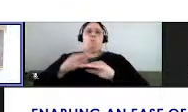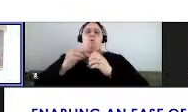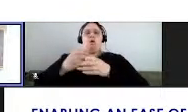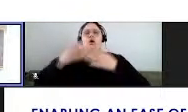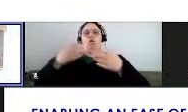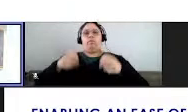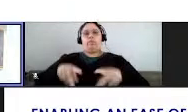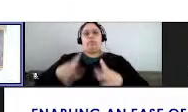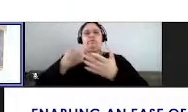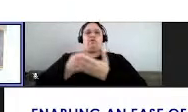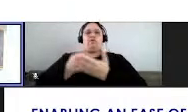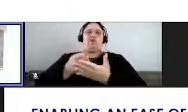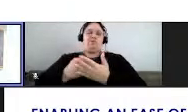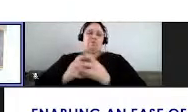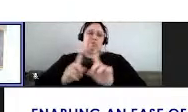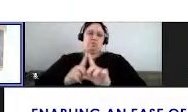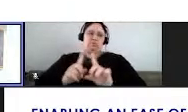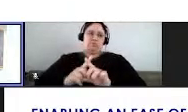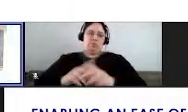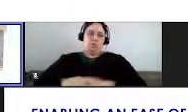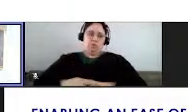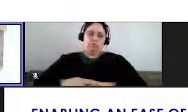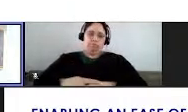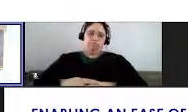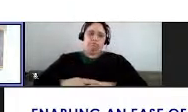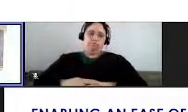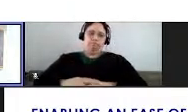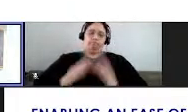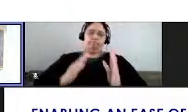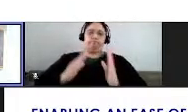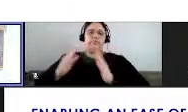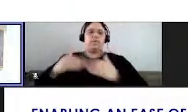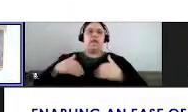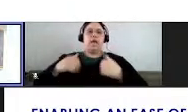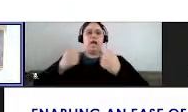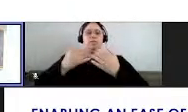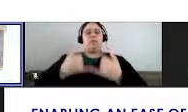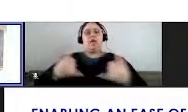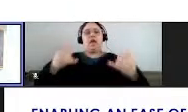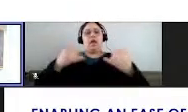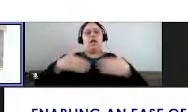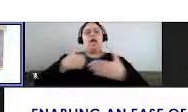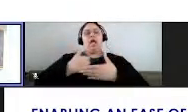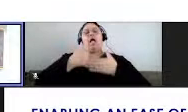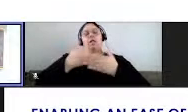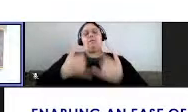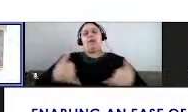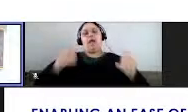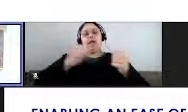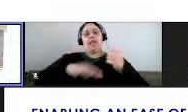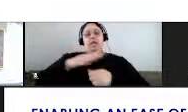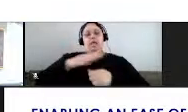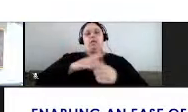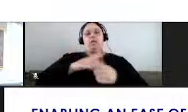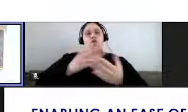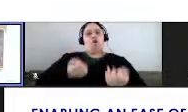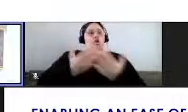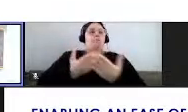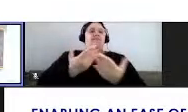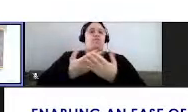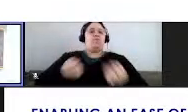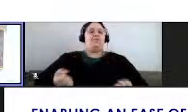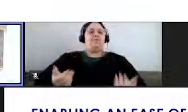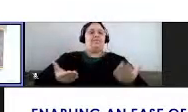opportunities to the economy as well. The helpline area has also been nominated for a Service Excellence Award. And